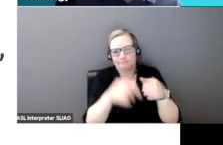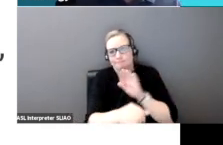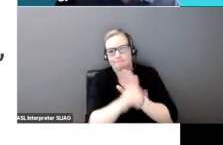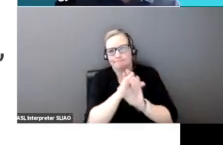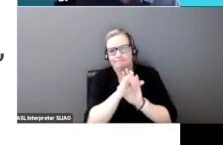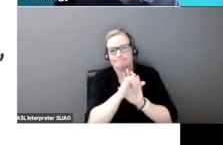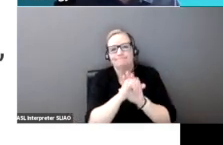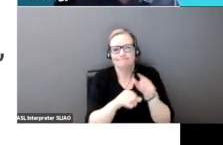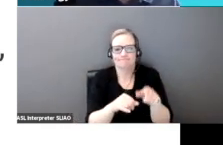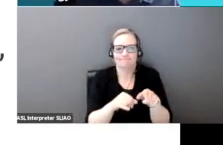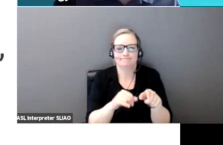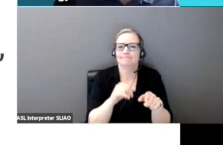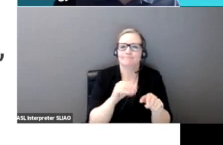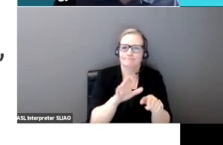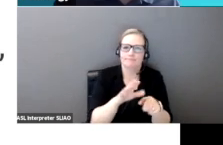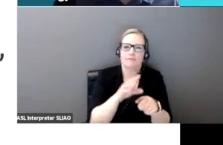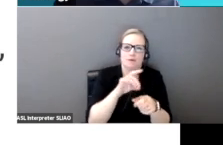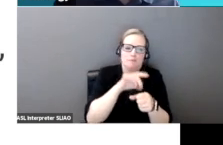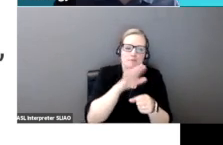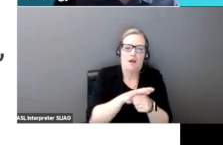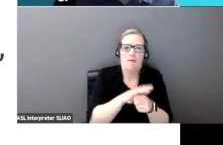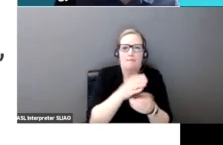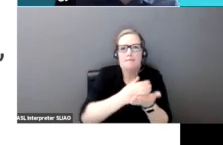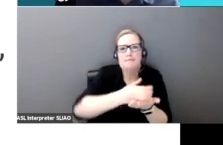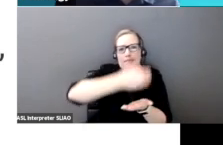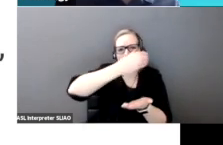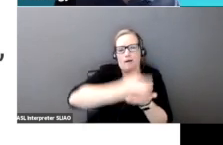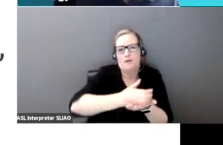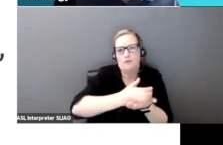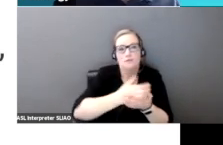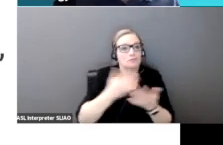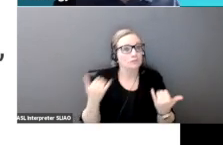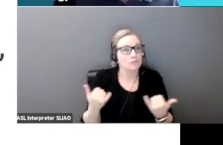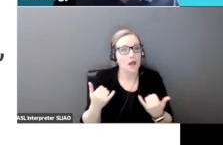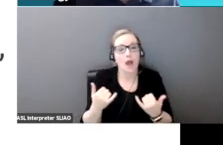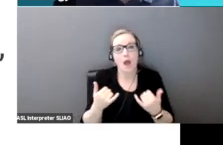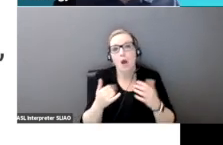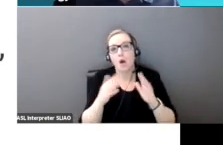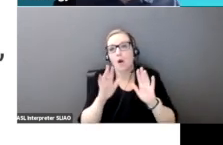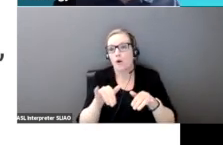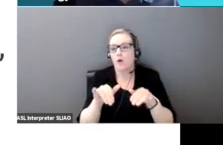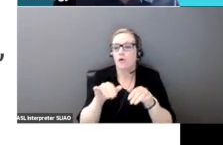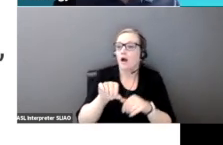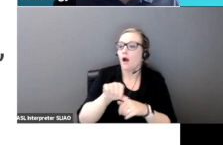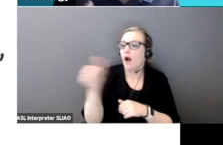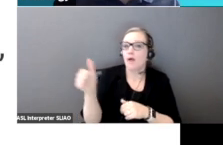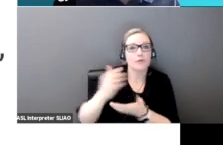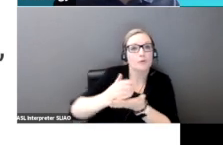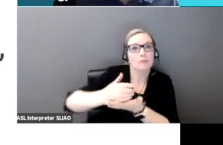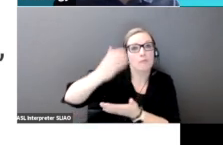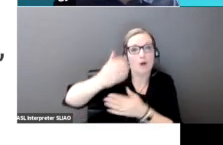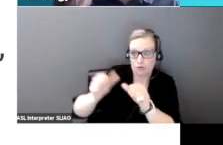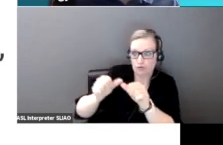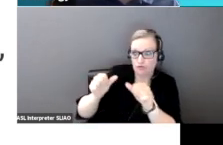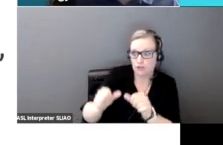it's almost like a trademark in that people associate that shape of bottle with